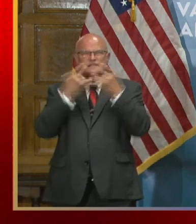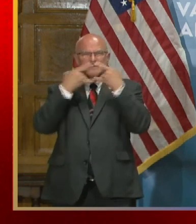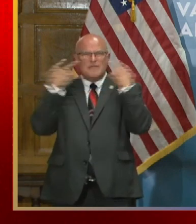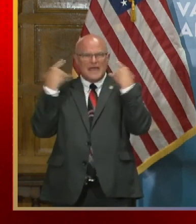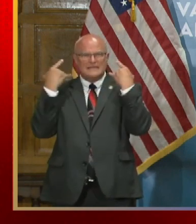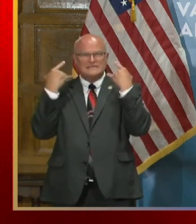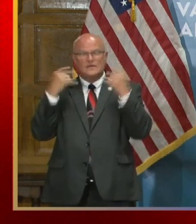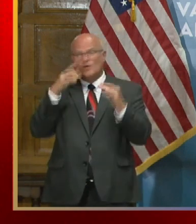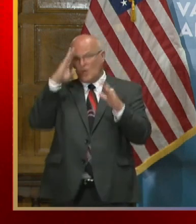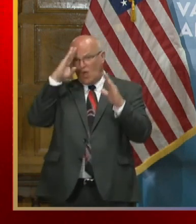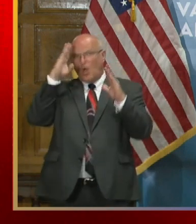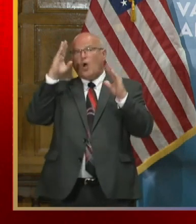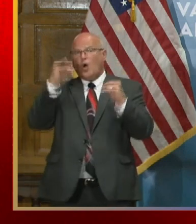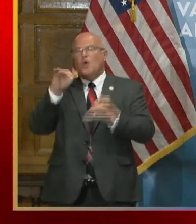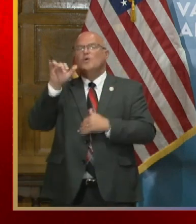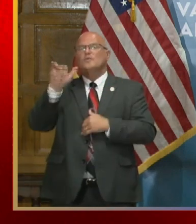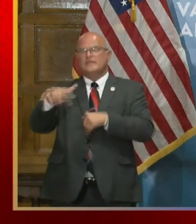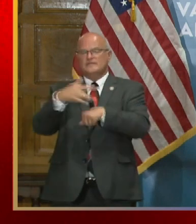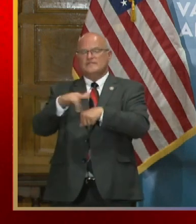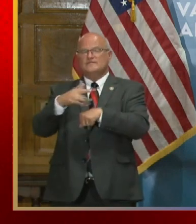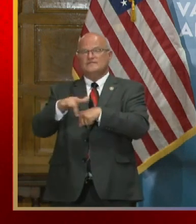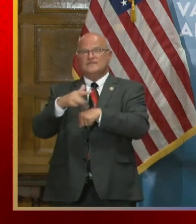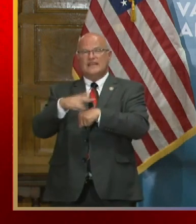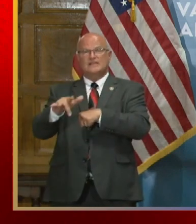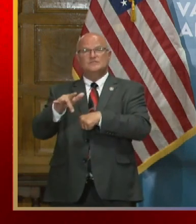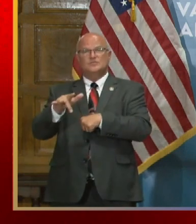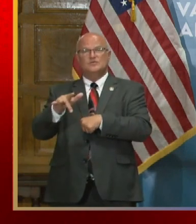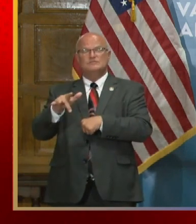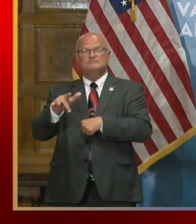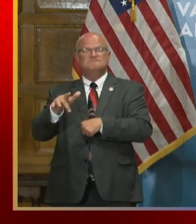and we hope that that will be available